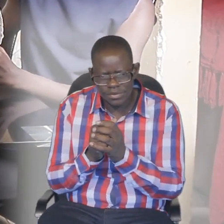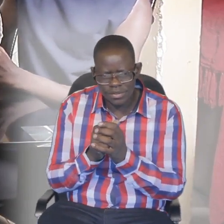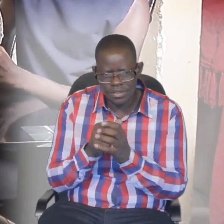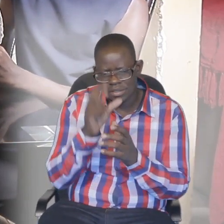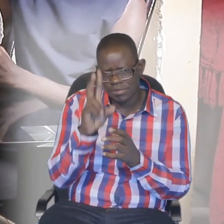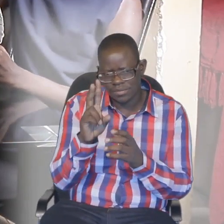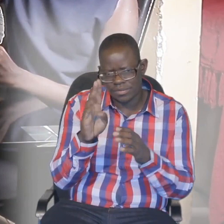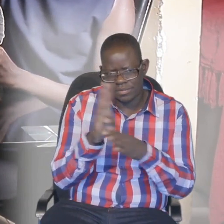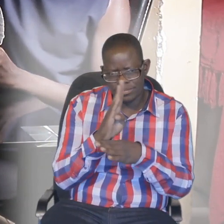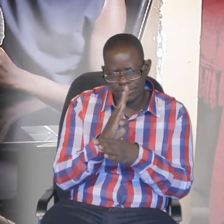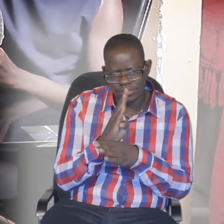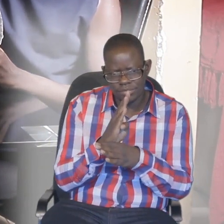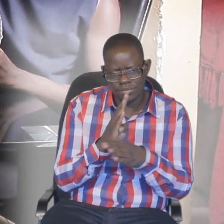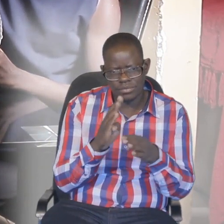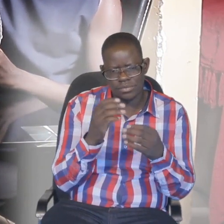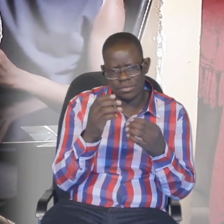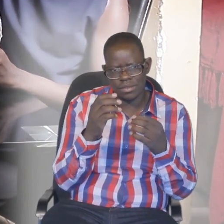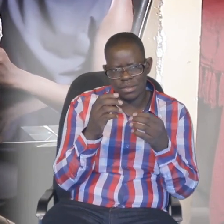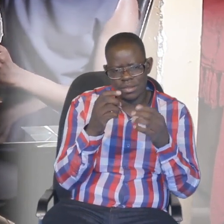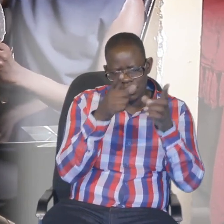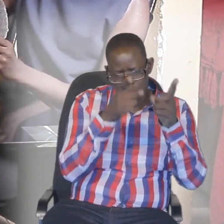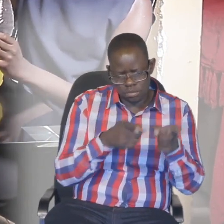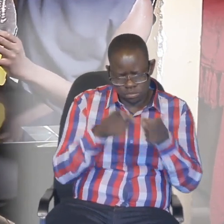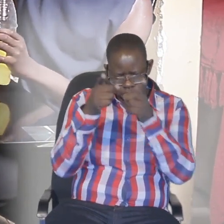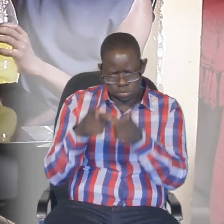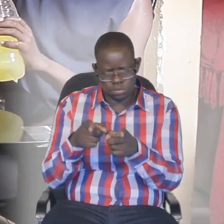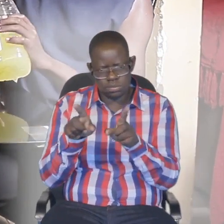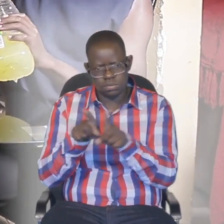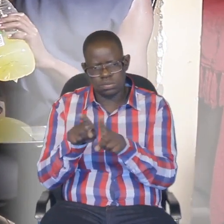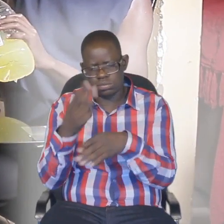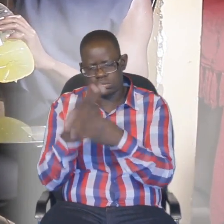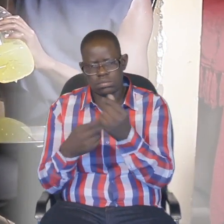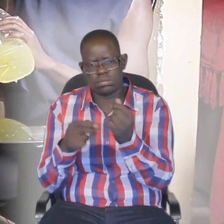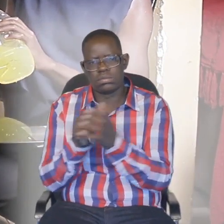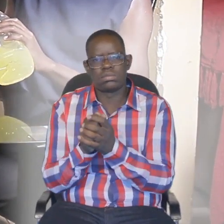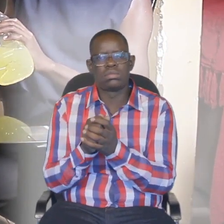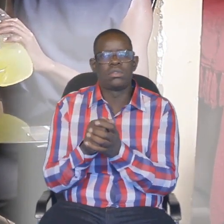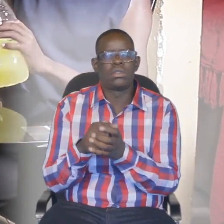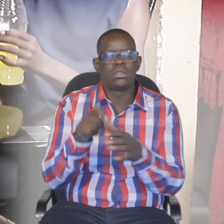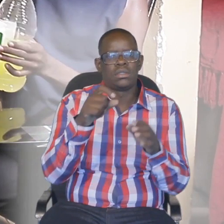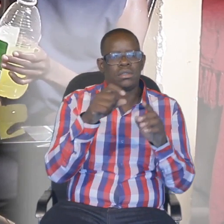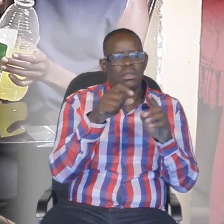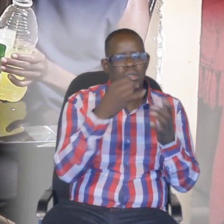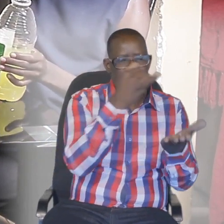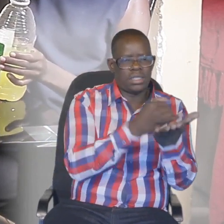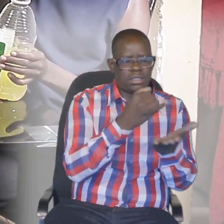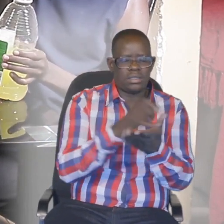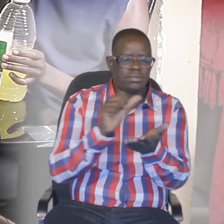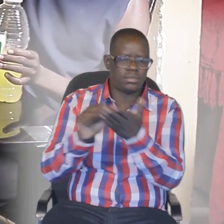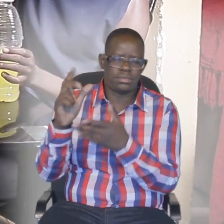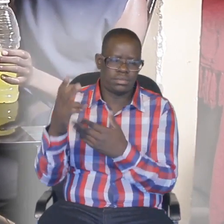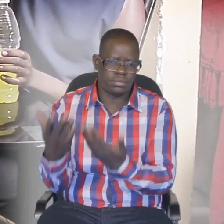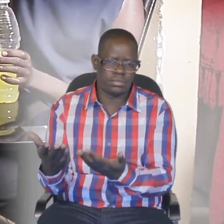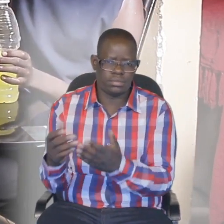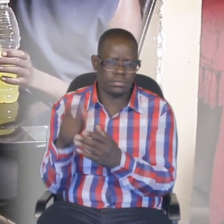business transaction has two accounts or more. The one account will have a double debit entry and the other account a credit entry. Oh, okay,